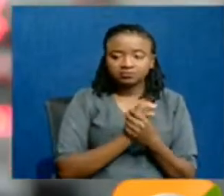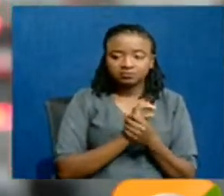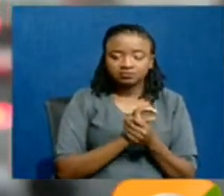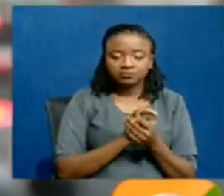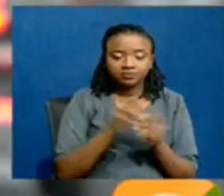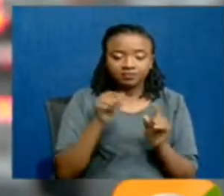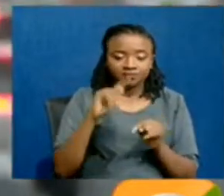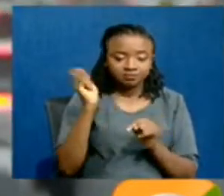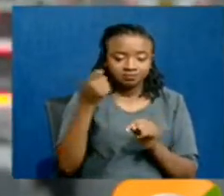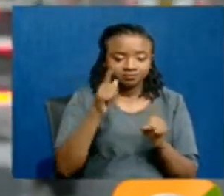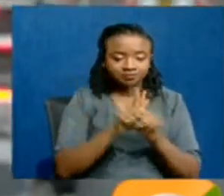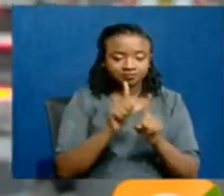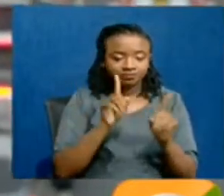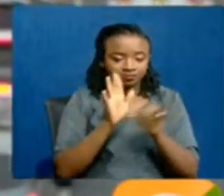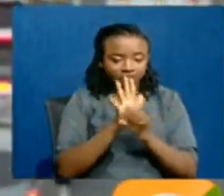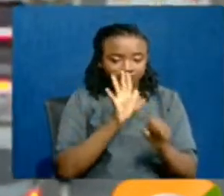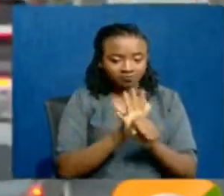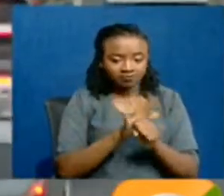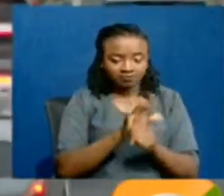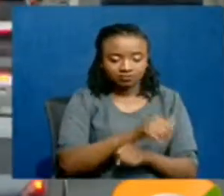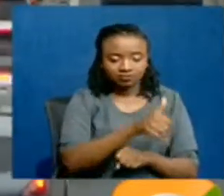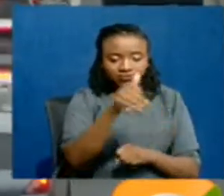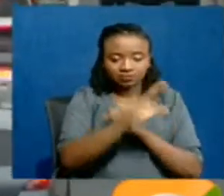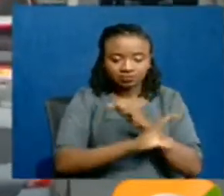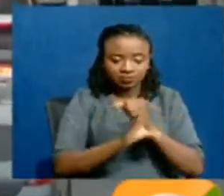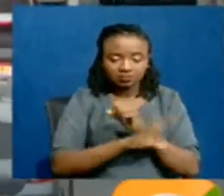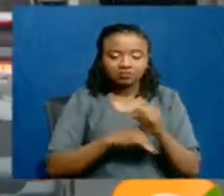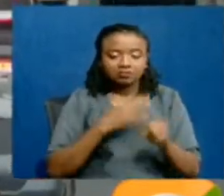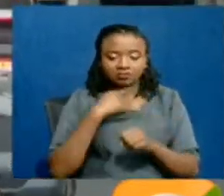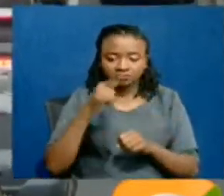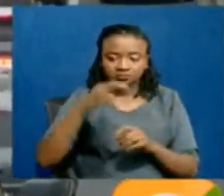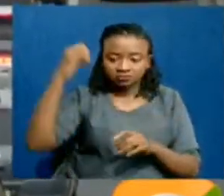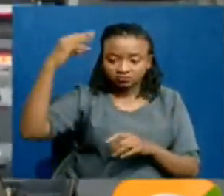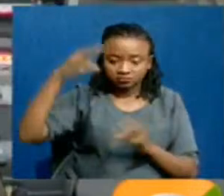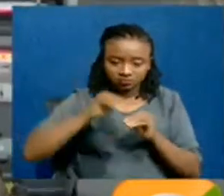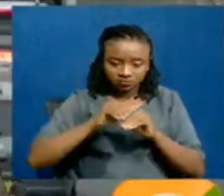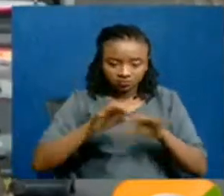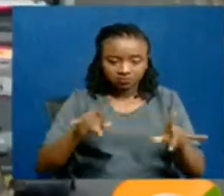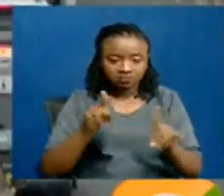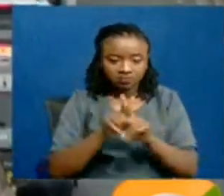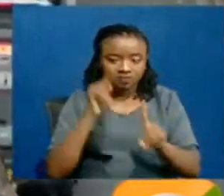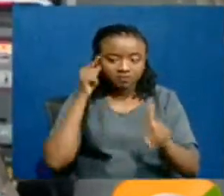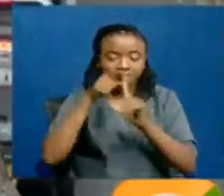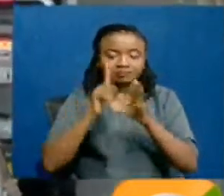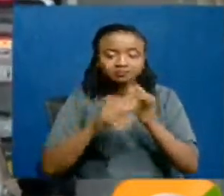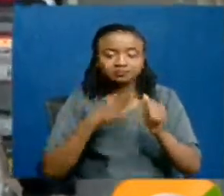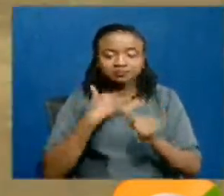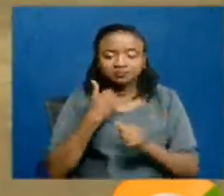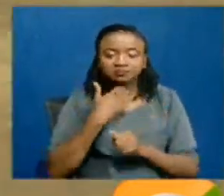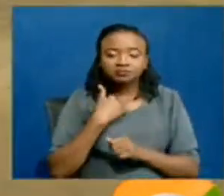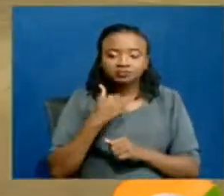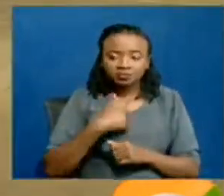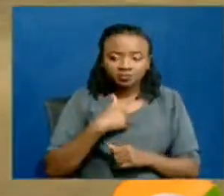Kenya, like many other countries, is pushing for electric mobility with a goal of having 5%